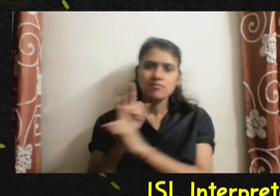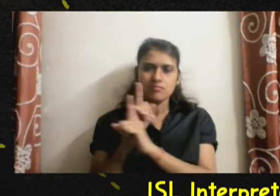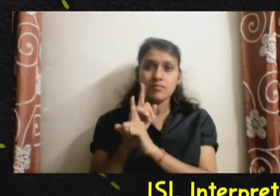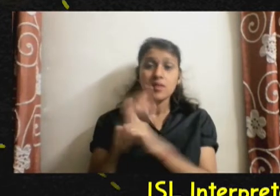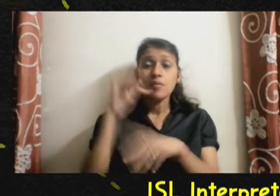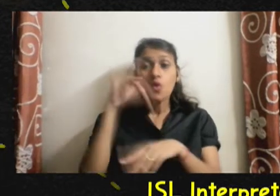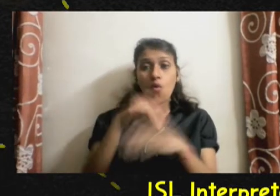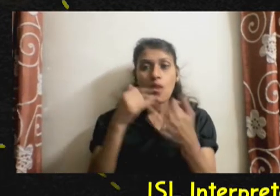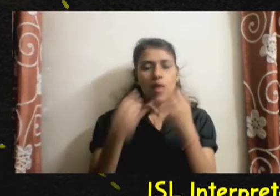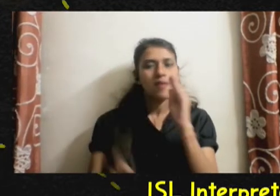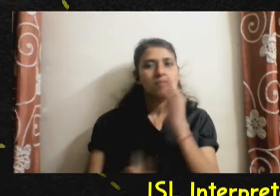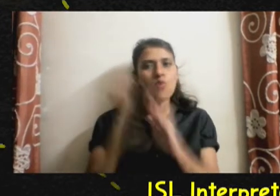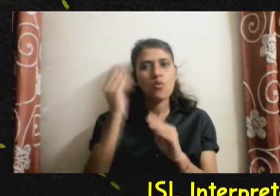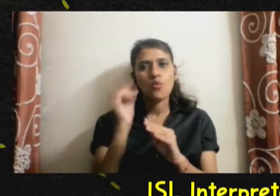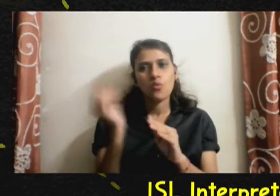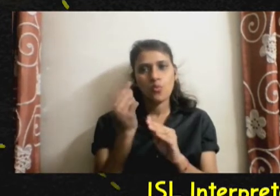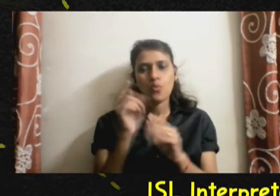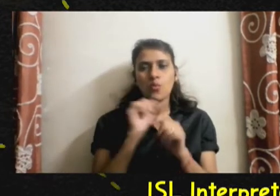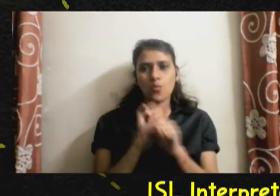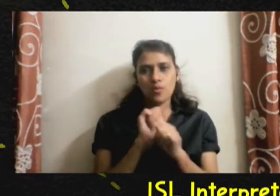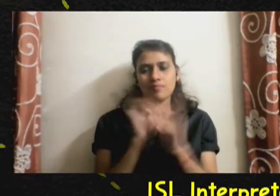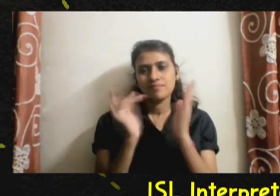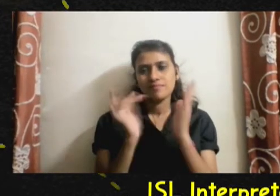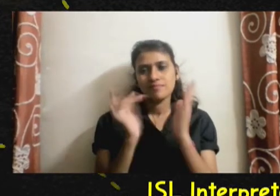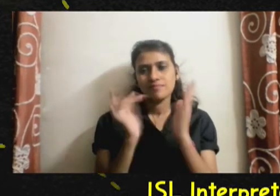got infused into our tech-based work.